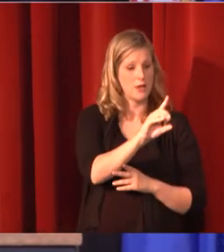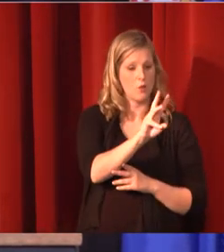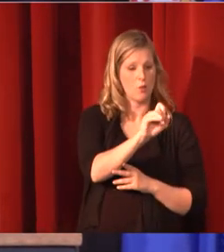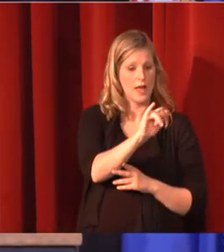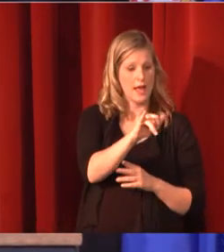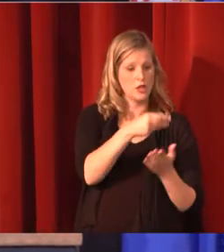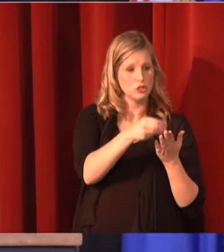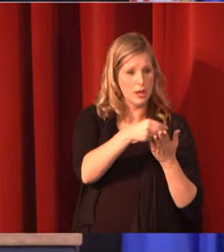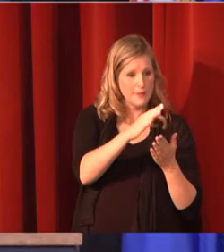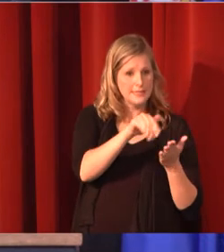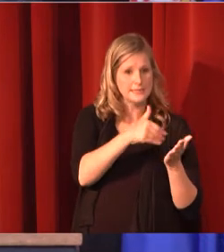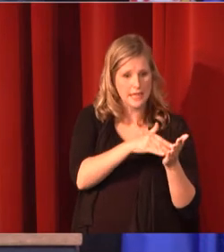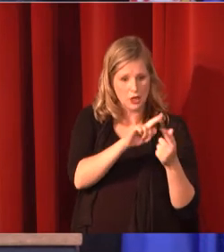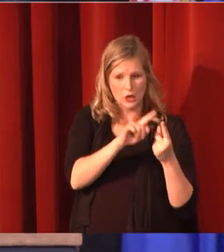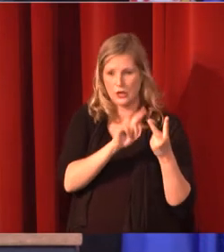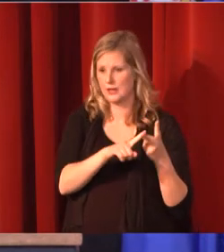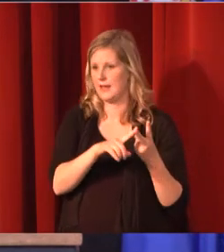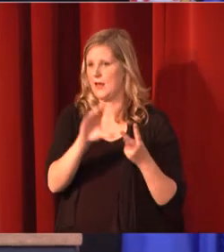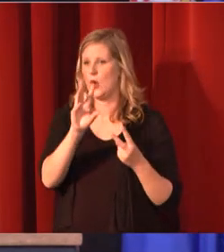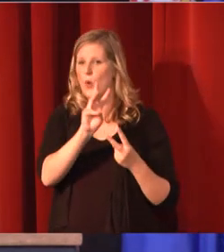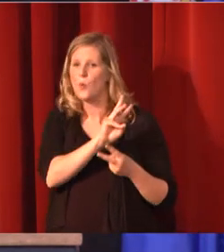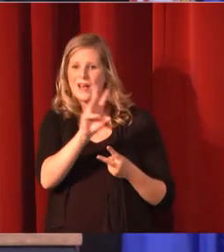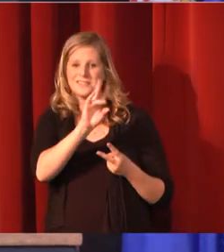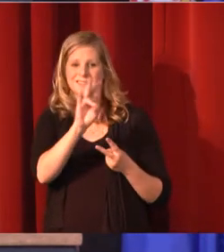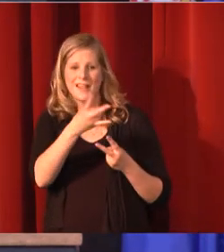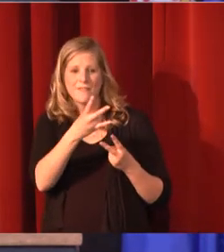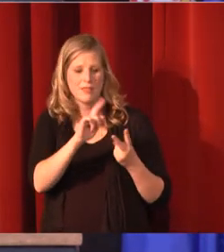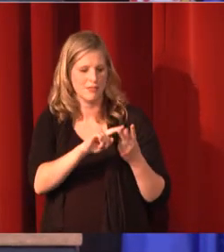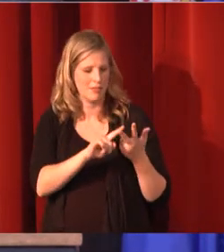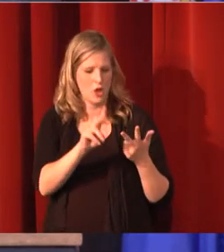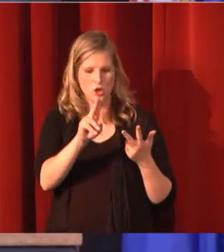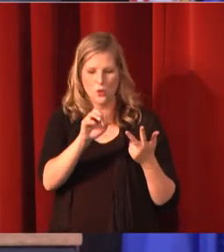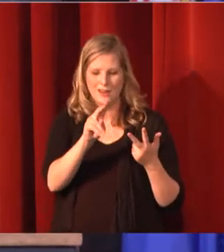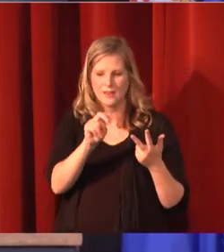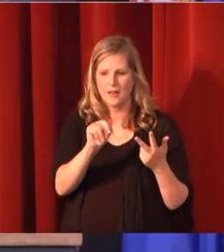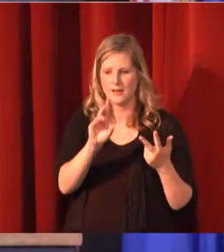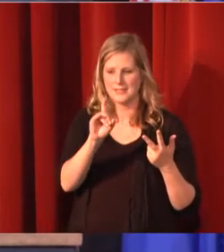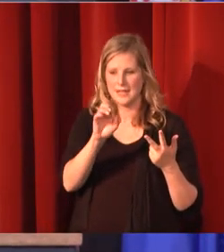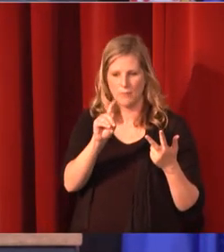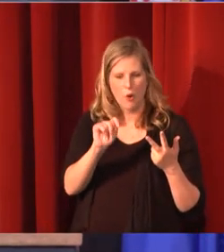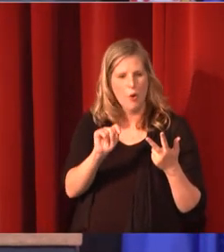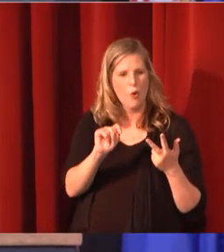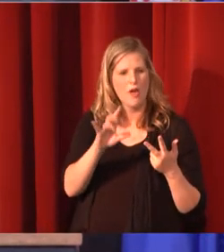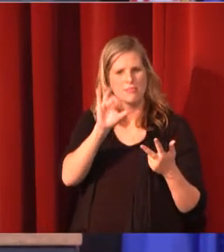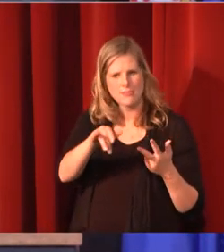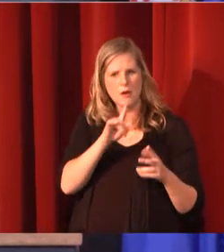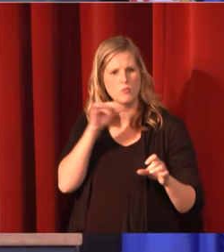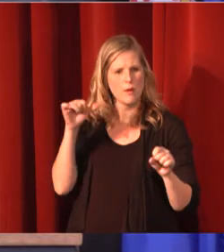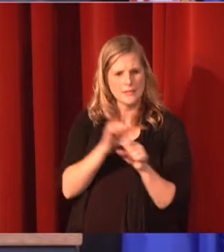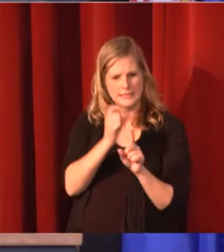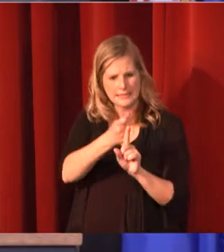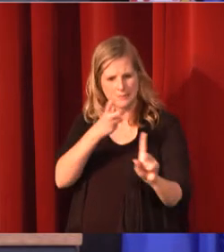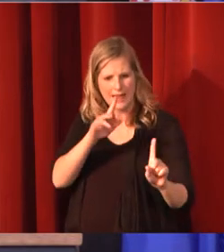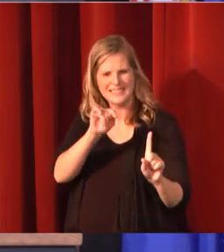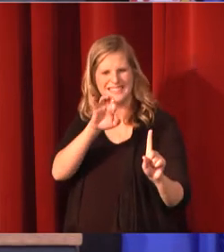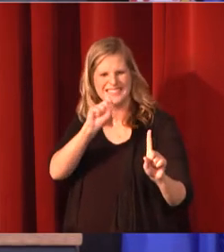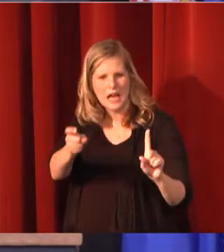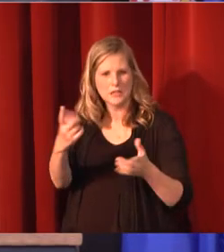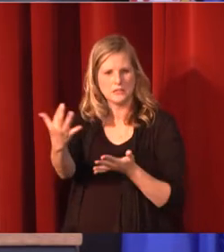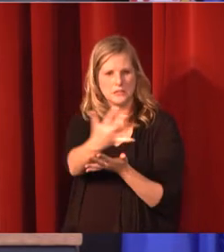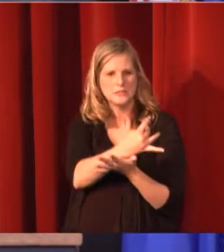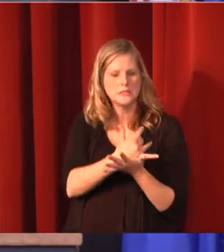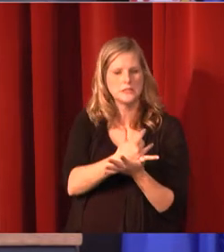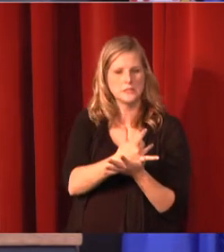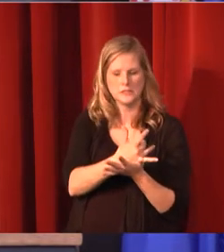center Kagan case on West 7th and the Union Depot promise to significantly expand our tax base and create